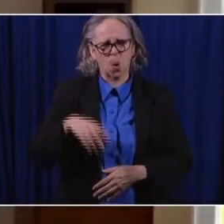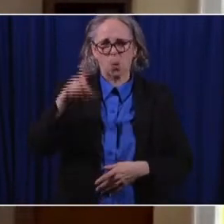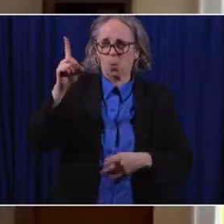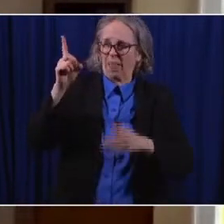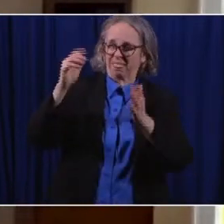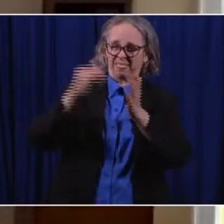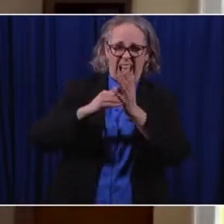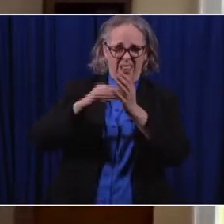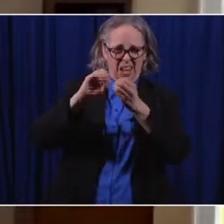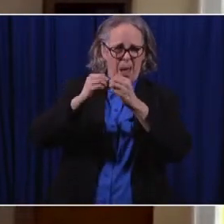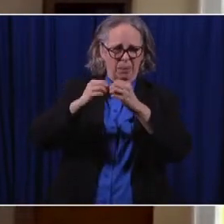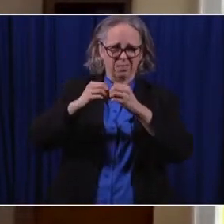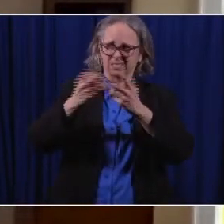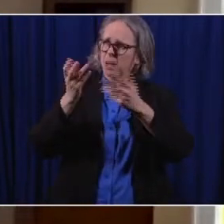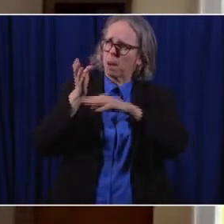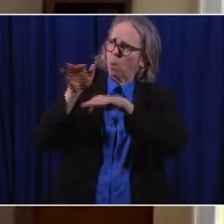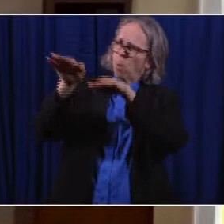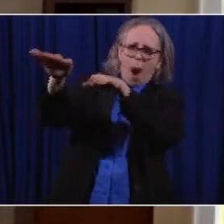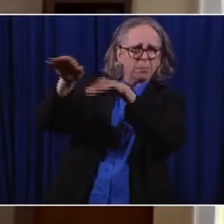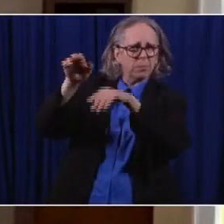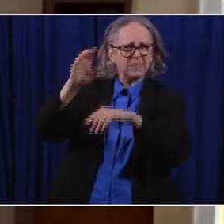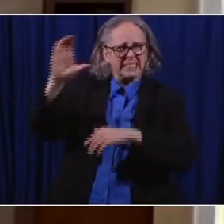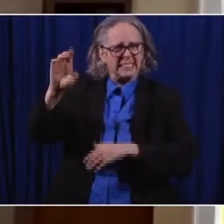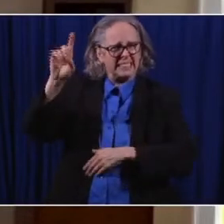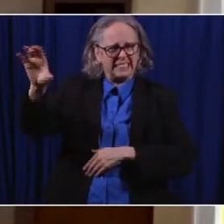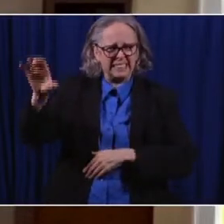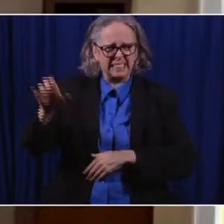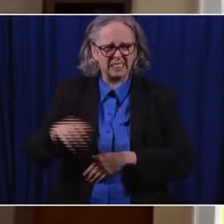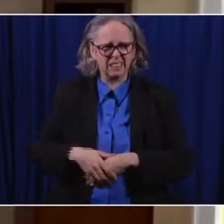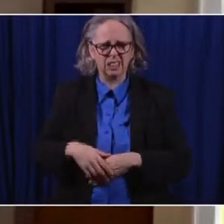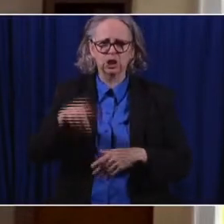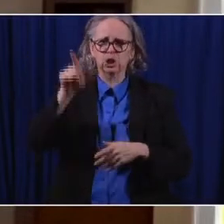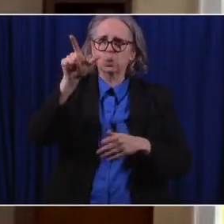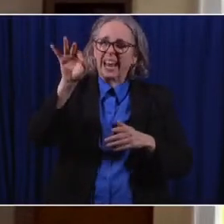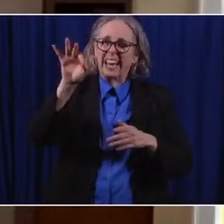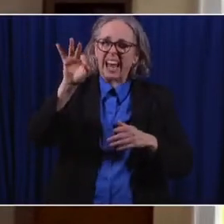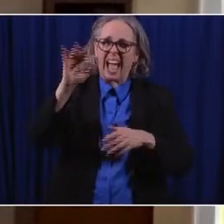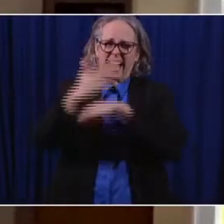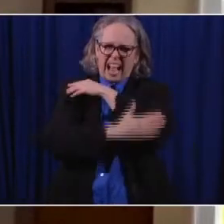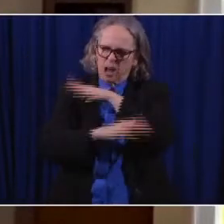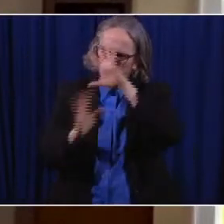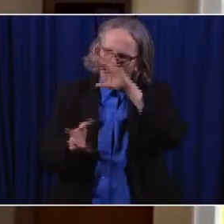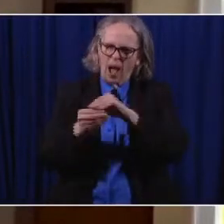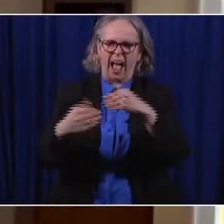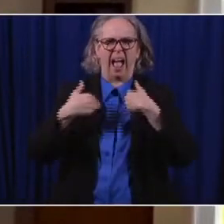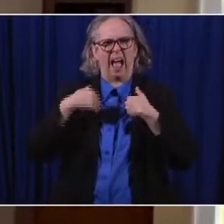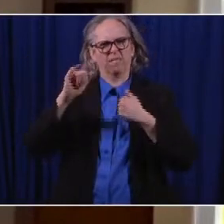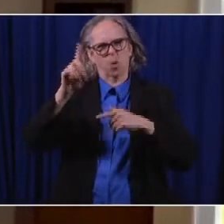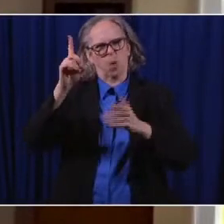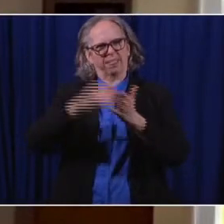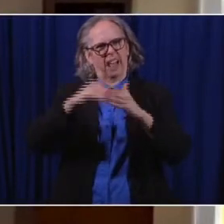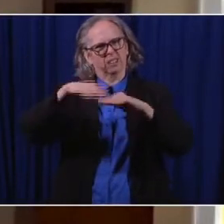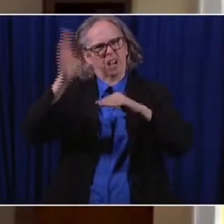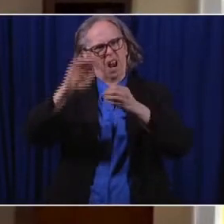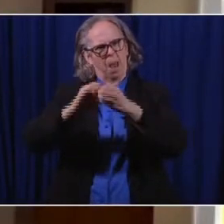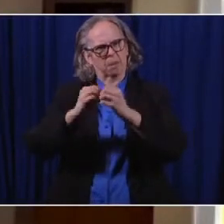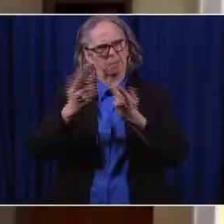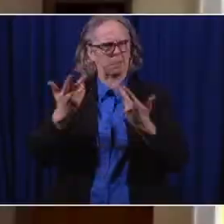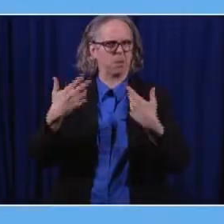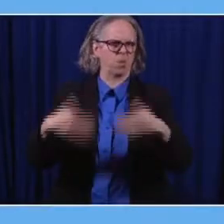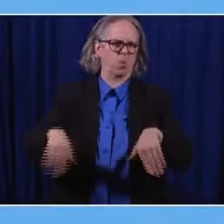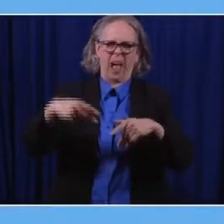than the CDC's threshold for high incidence. We'll look at the 20 county list. That's the